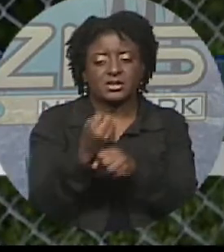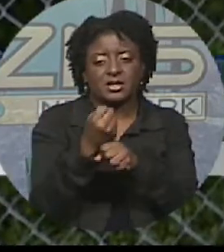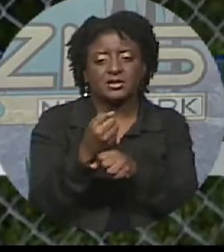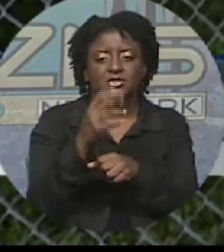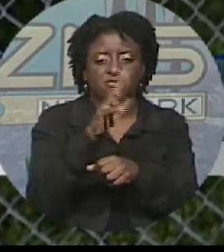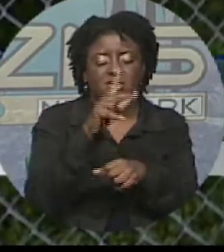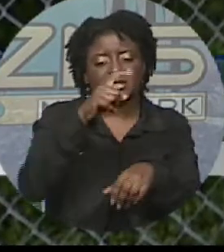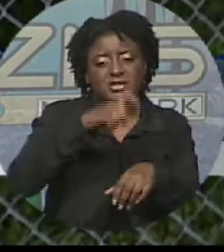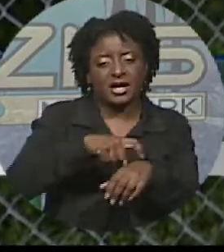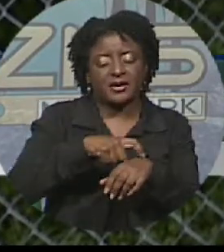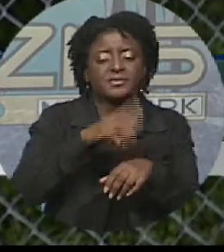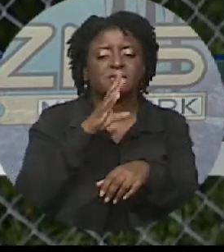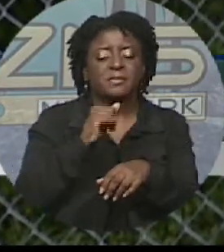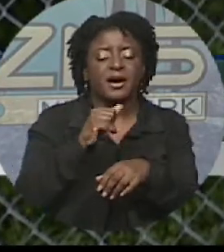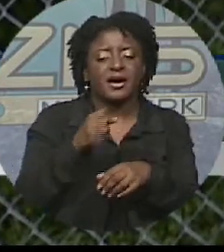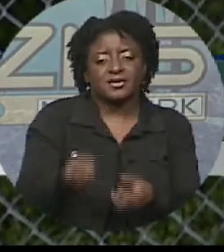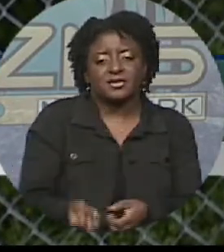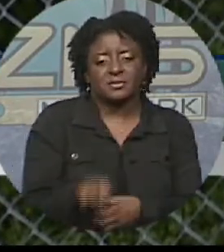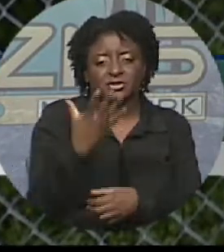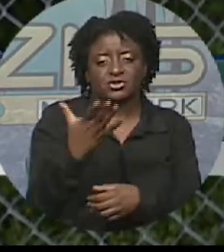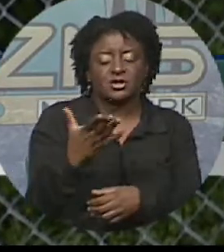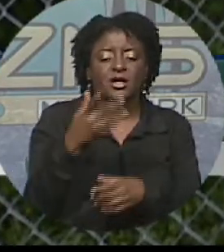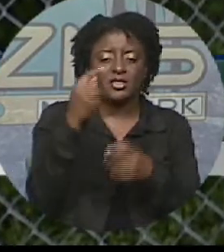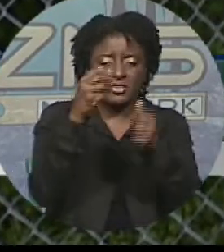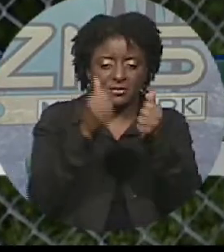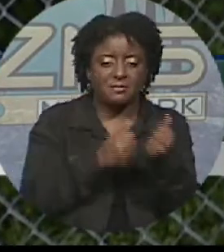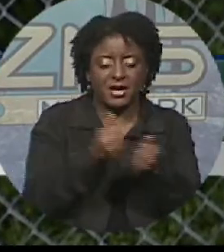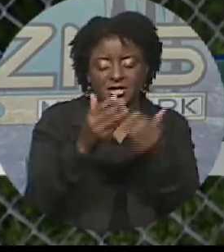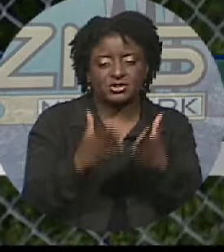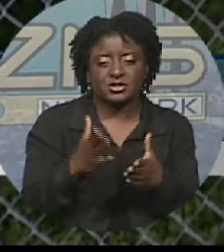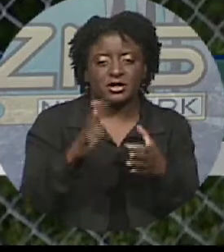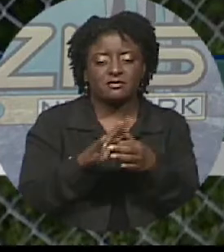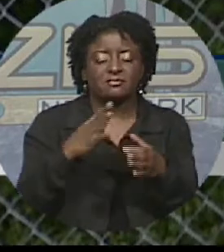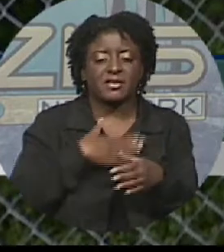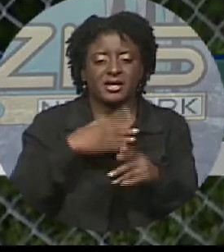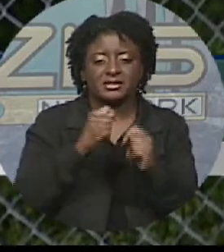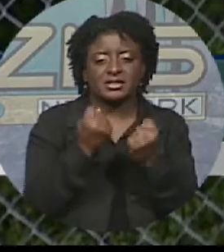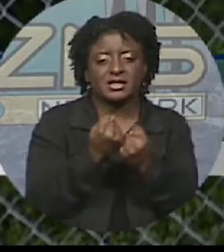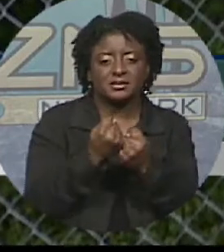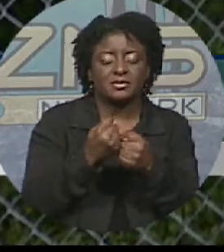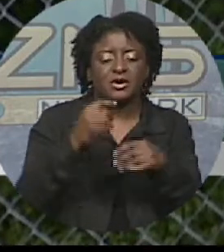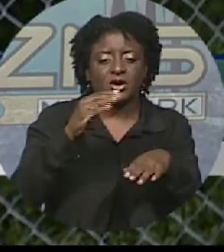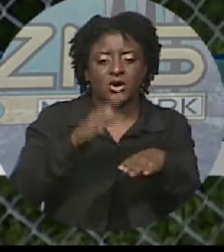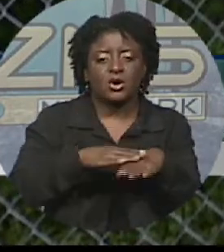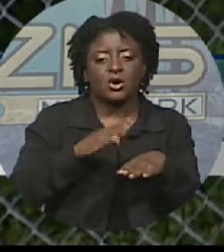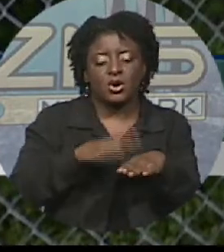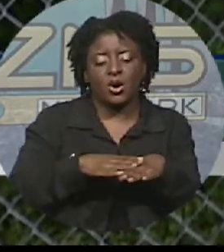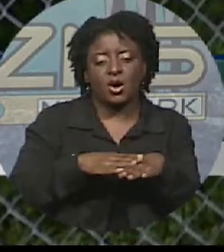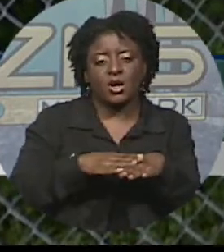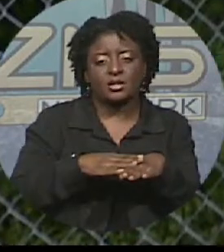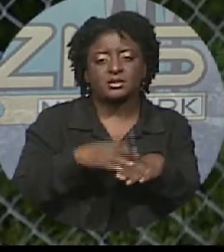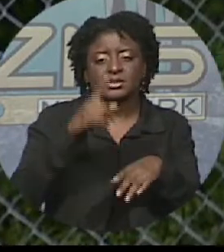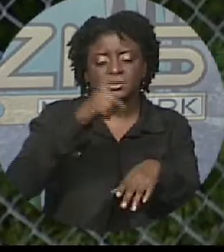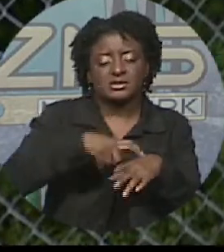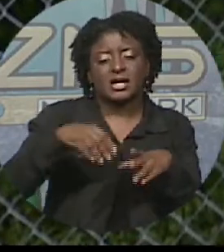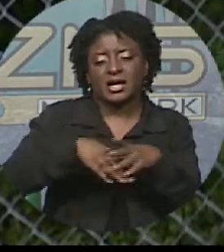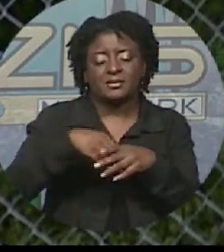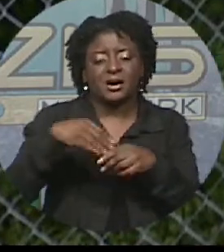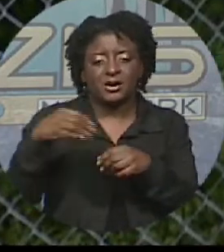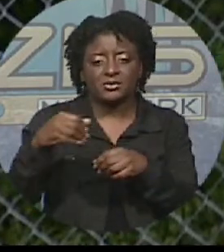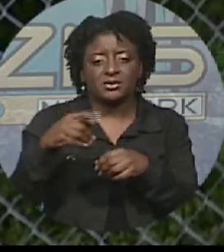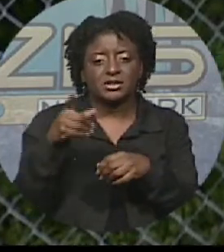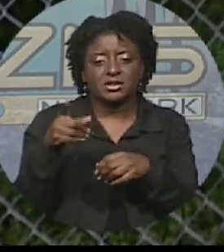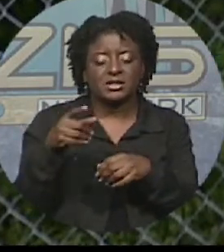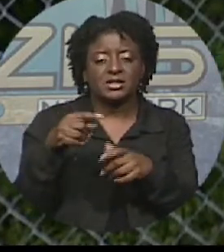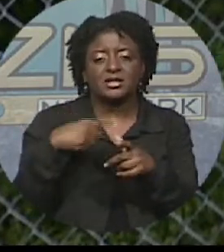the manager of my team called timeout to ask the umpire, when would it be an okay time to warn the pitcher on the opposite side.